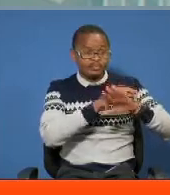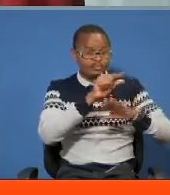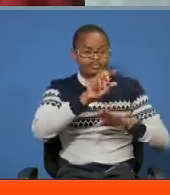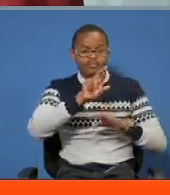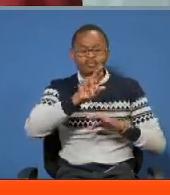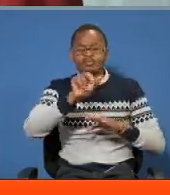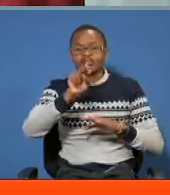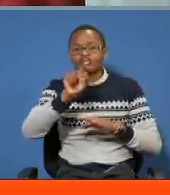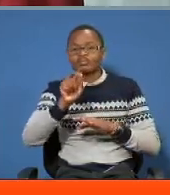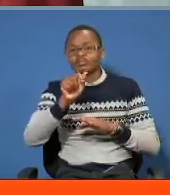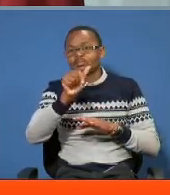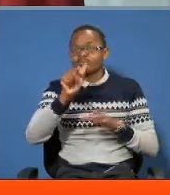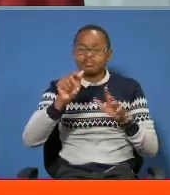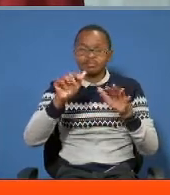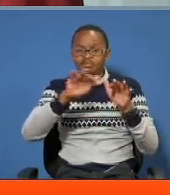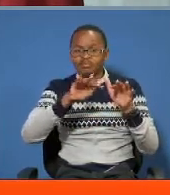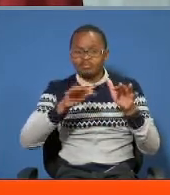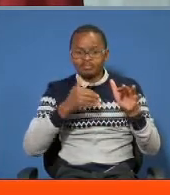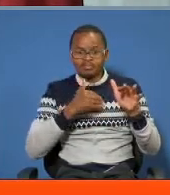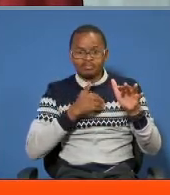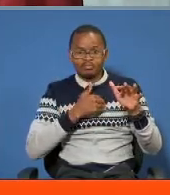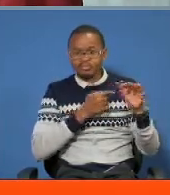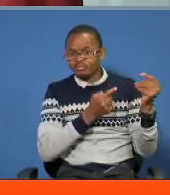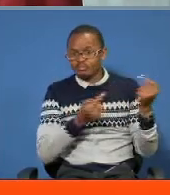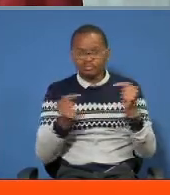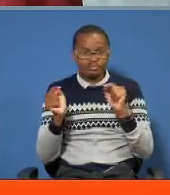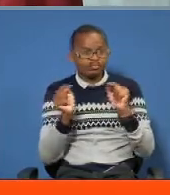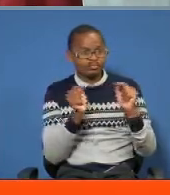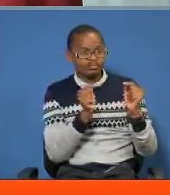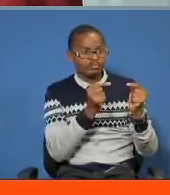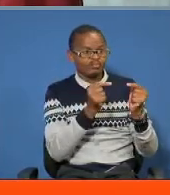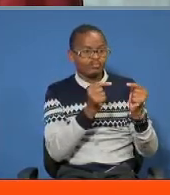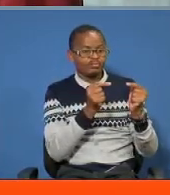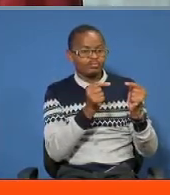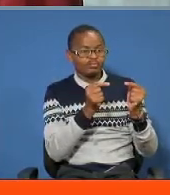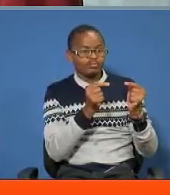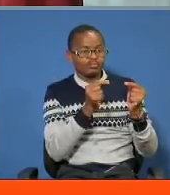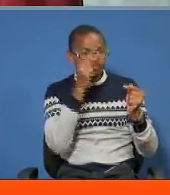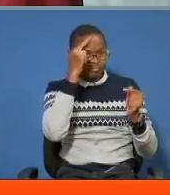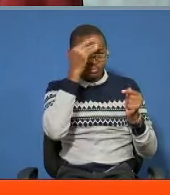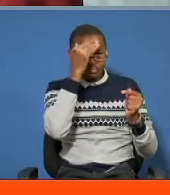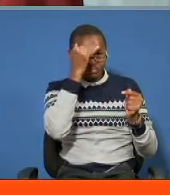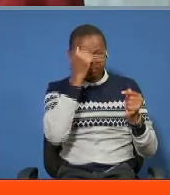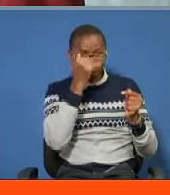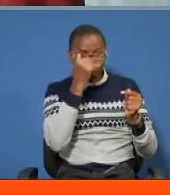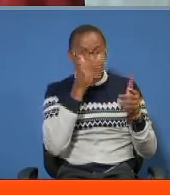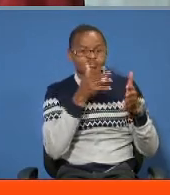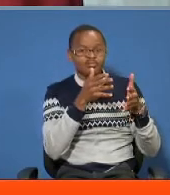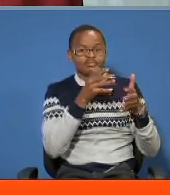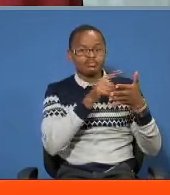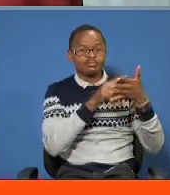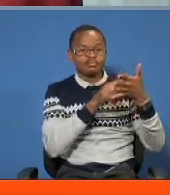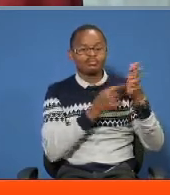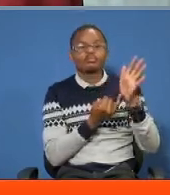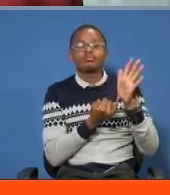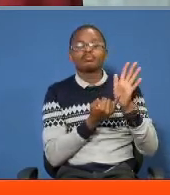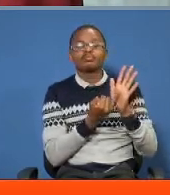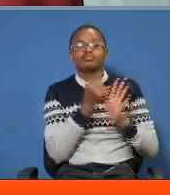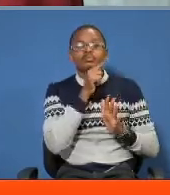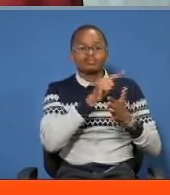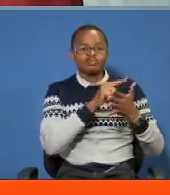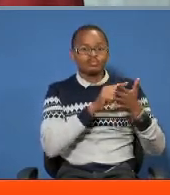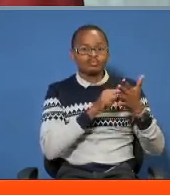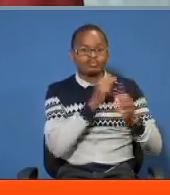can get grants from other places. You can get, that's why we have competitions, accelerators, by the way. The reason why accelerators exist is to